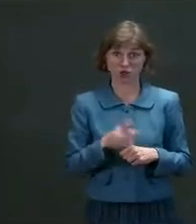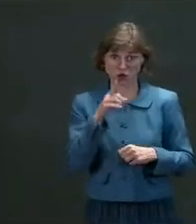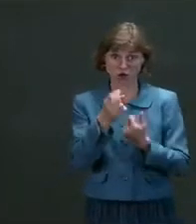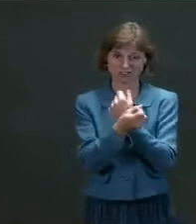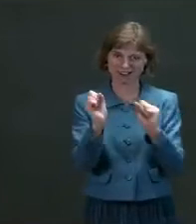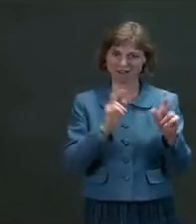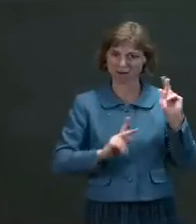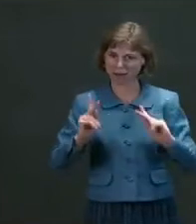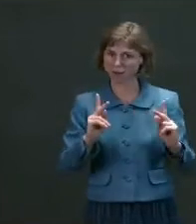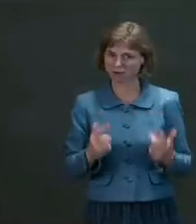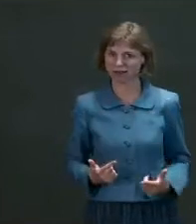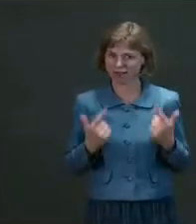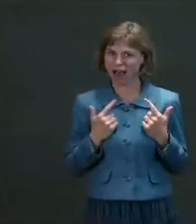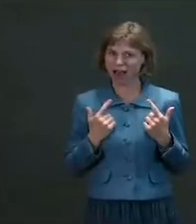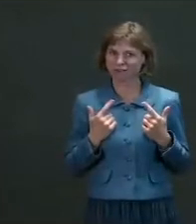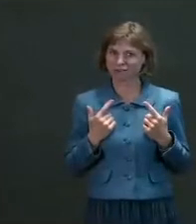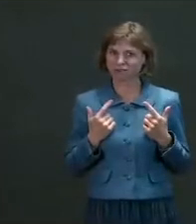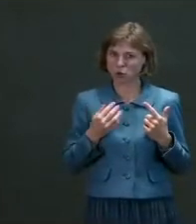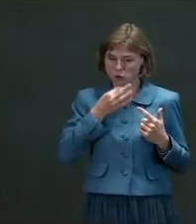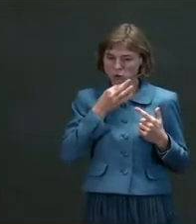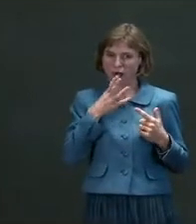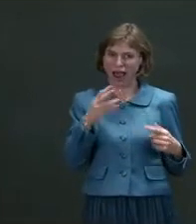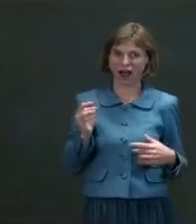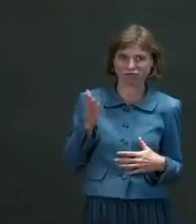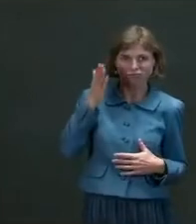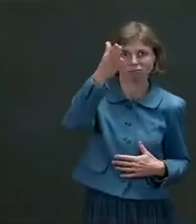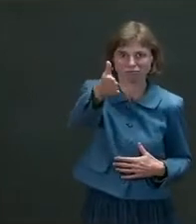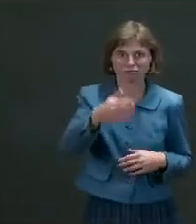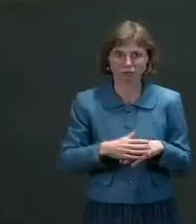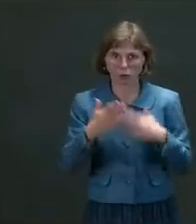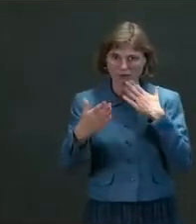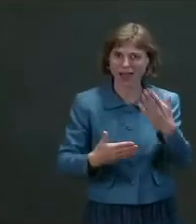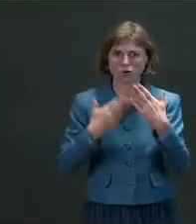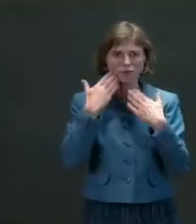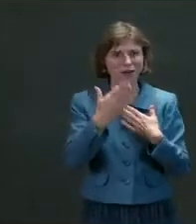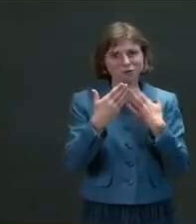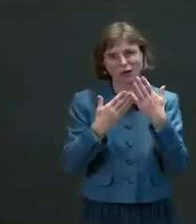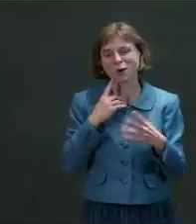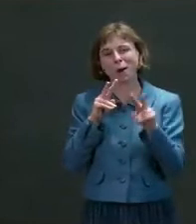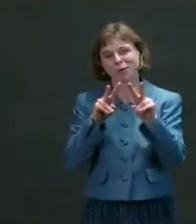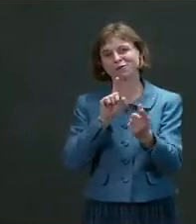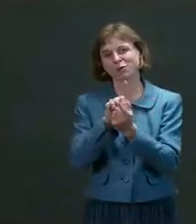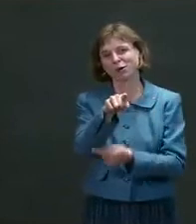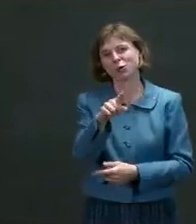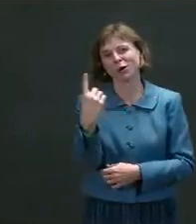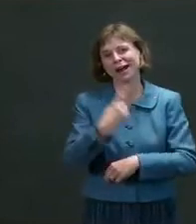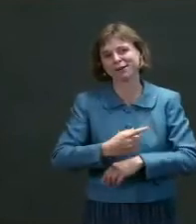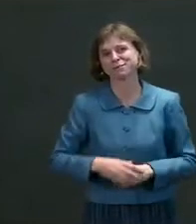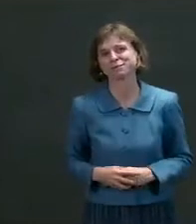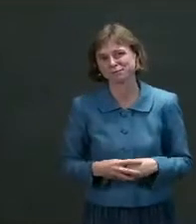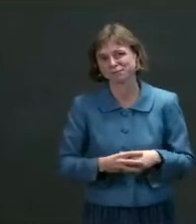lives, short-term and long-term. So thank you, thank you, thank you. I'm looking forward to meeting you one day.